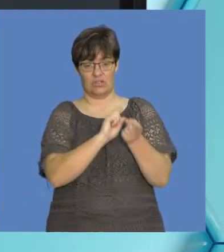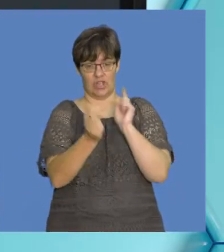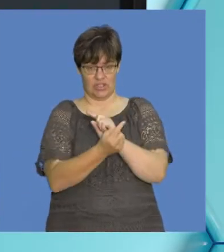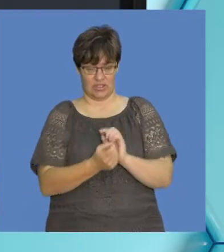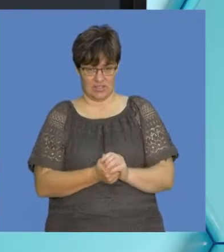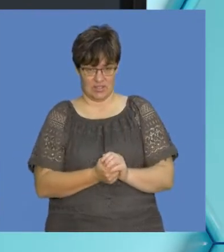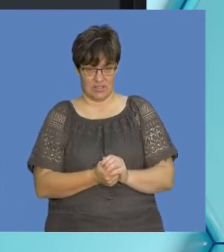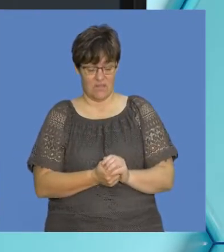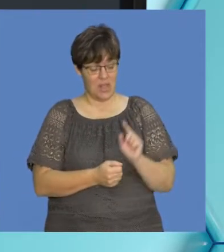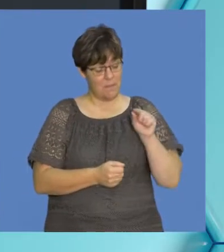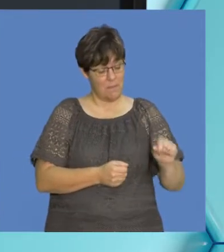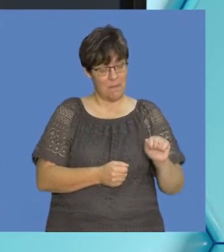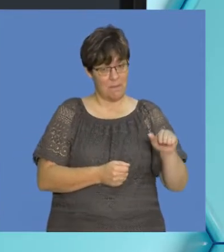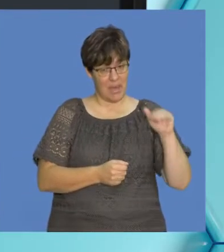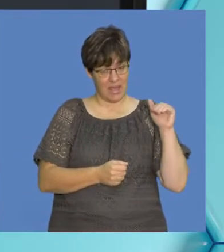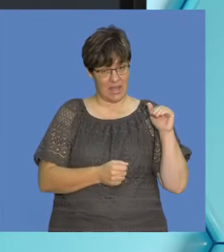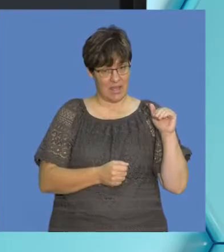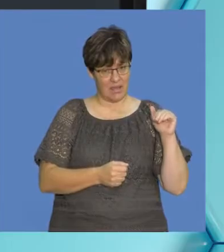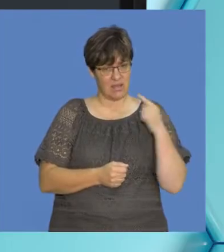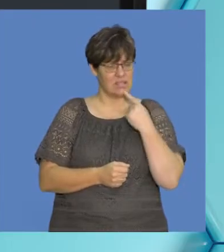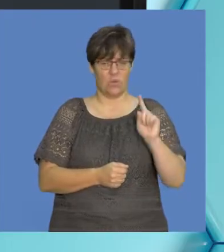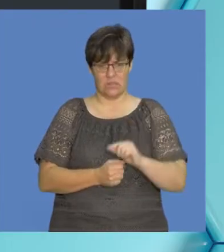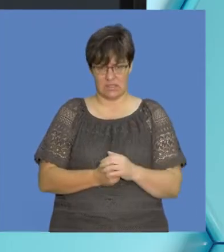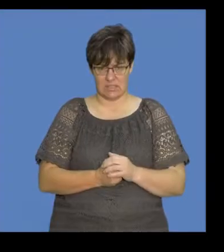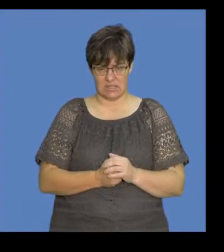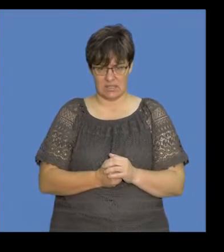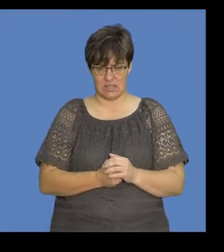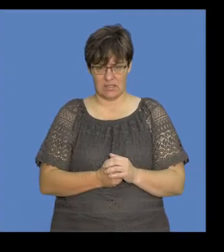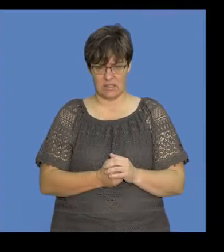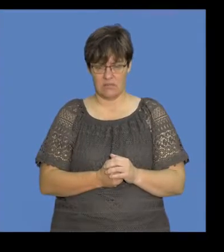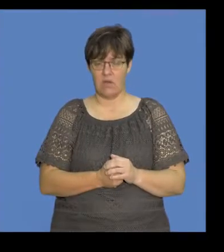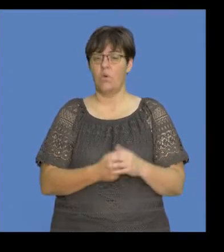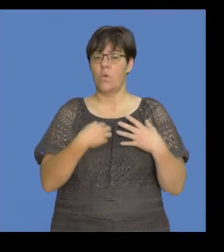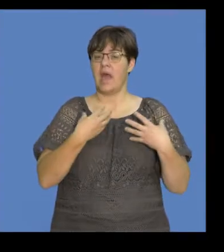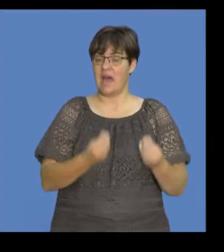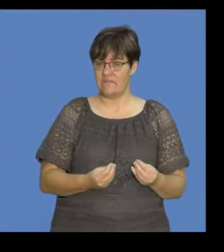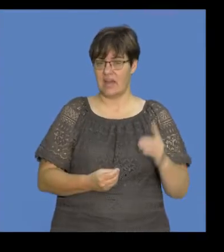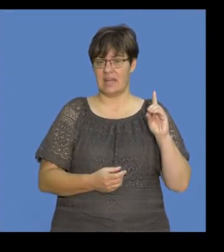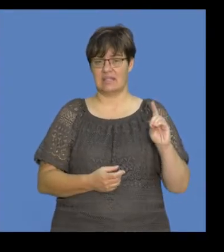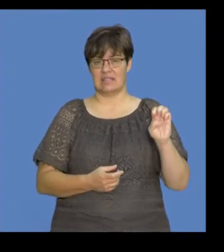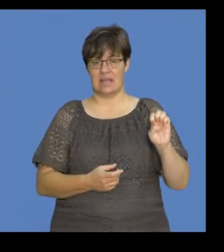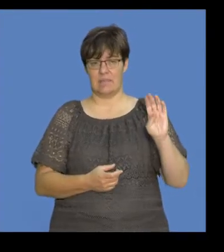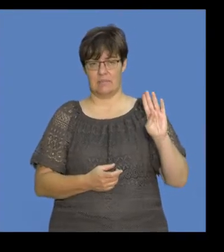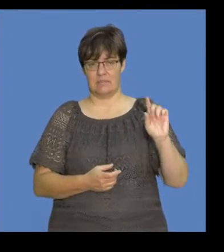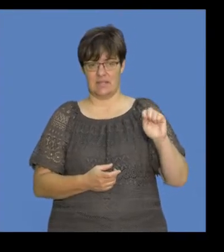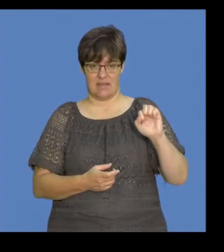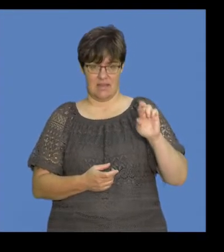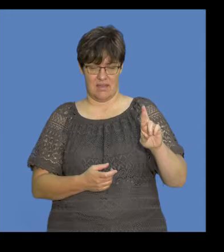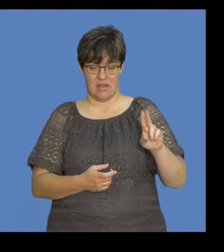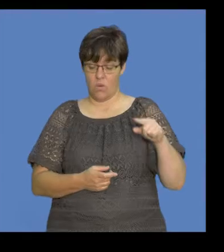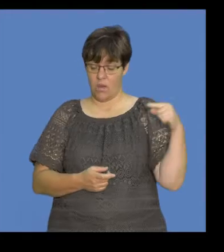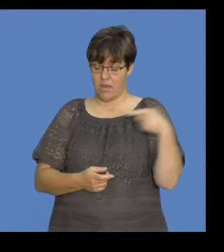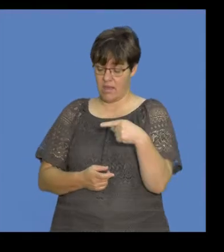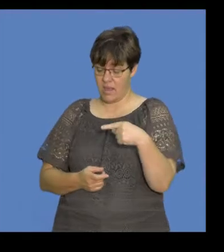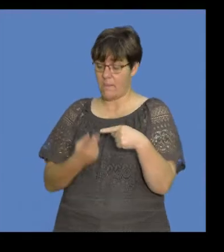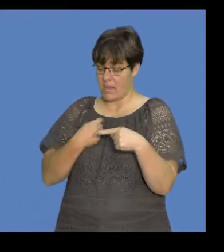the view of the bank, what will the bank say? The bank will say, we have a debtor, right? The bank